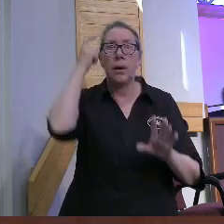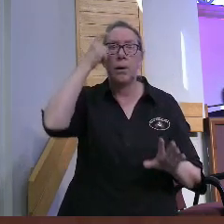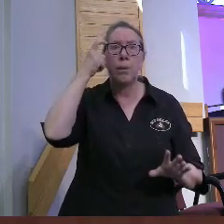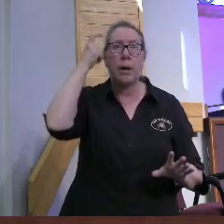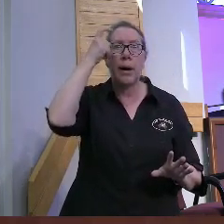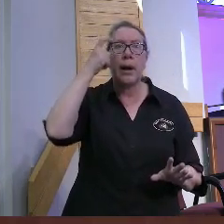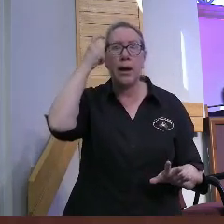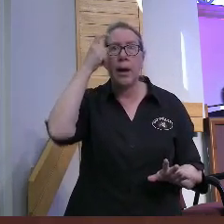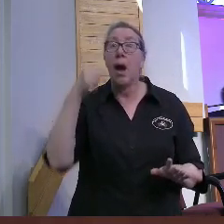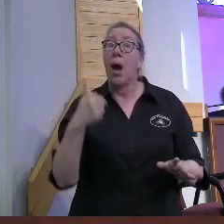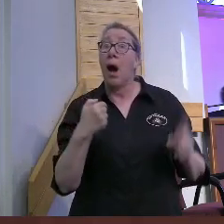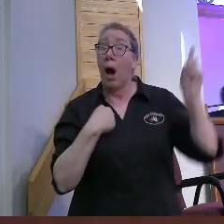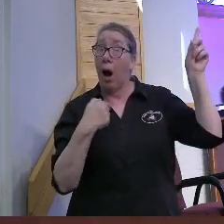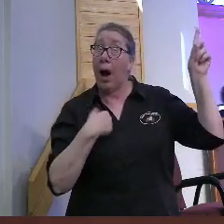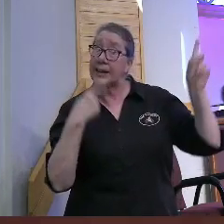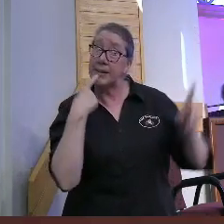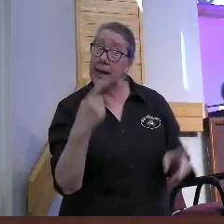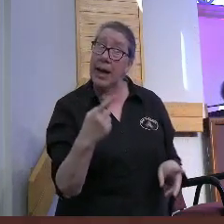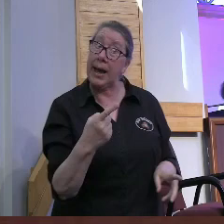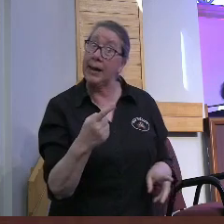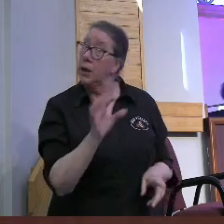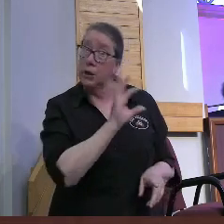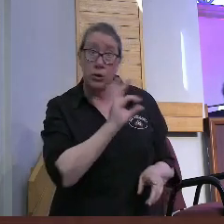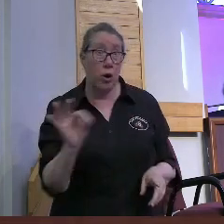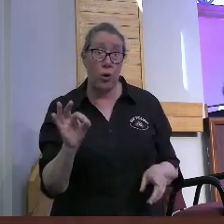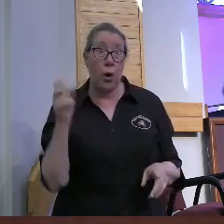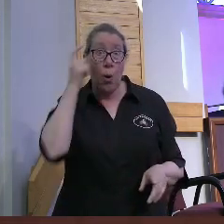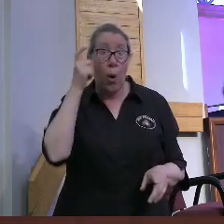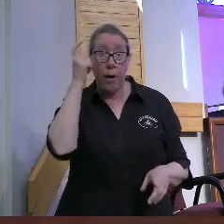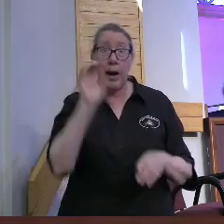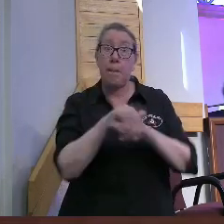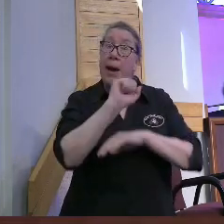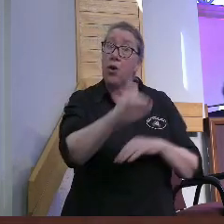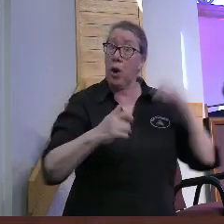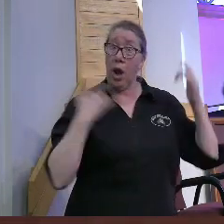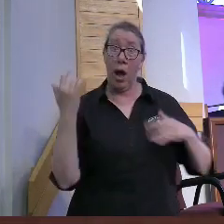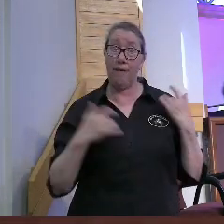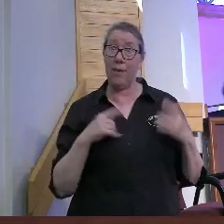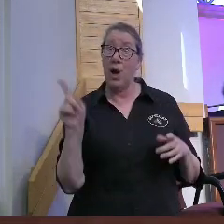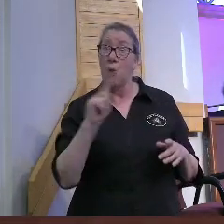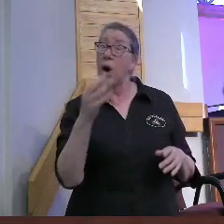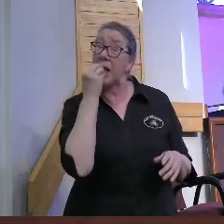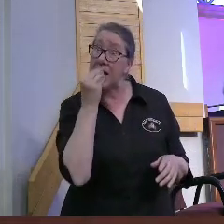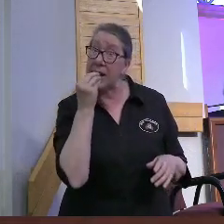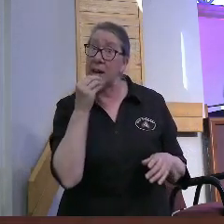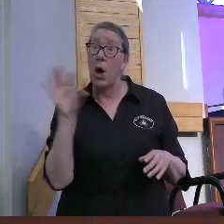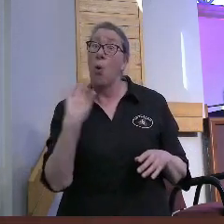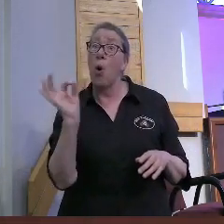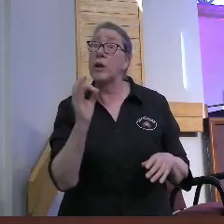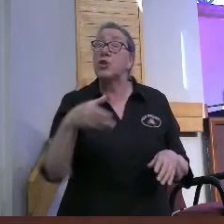Therefore I say unto you, this is Jesus, do not worry about your life. Don't worry about what you will eat or what you will